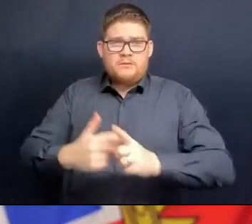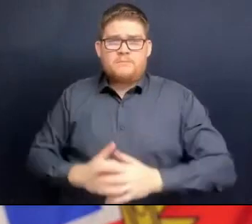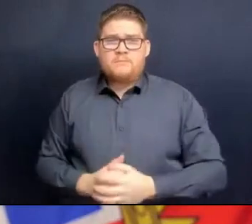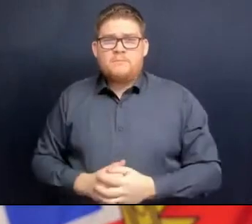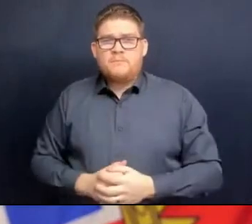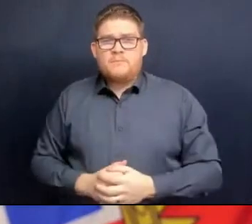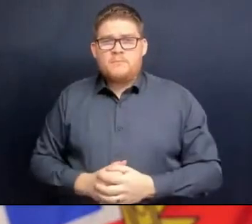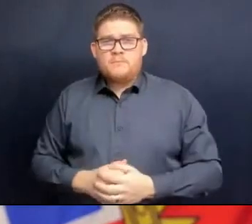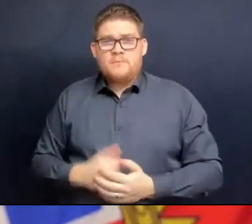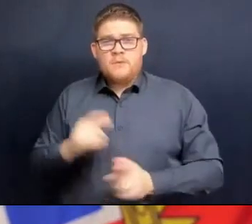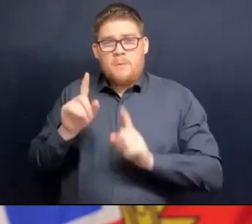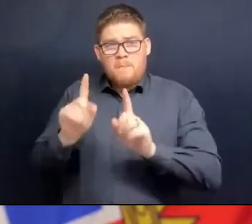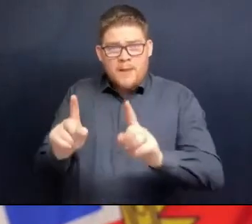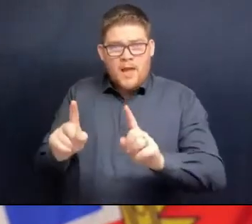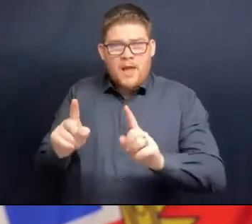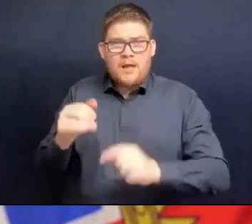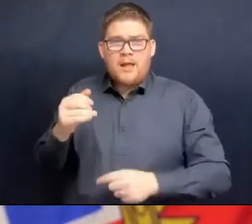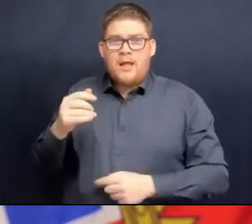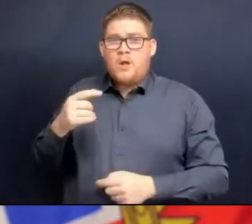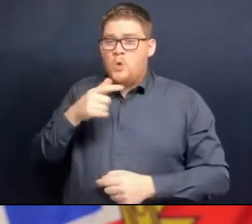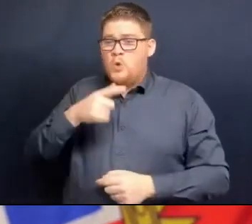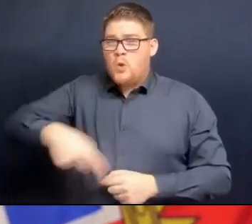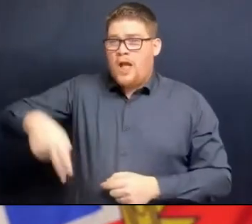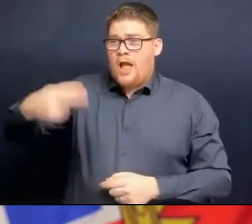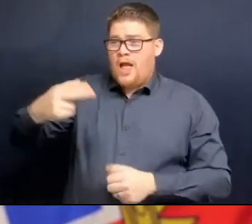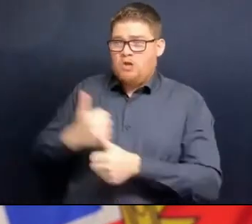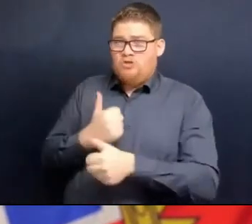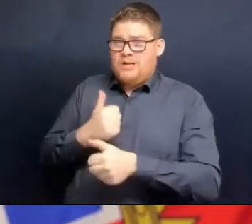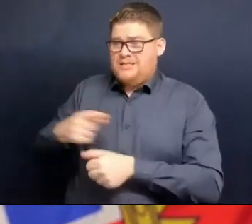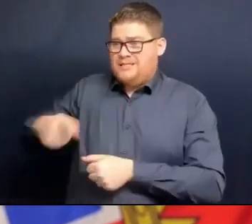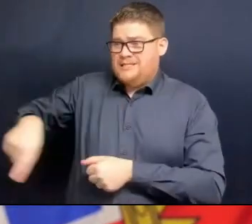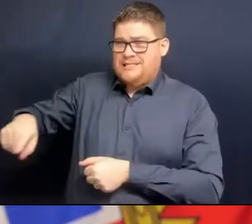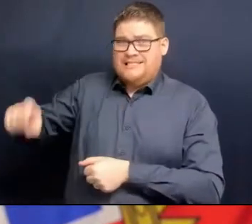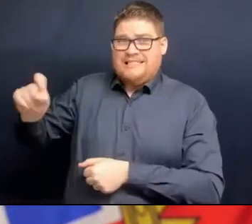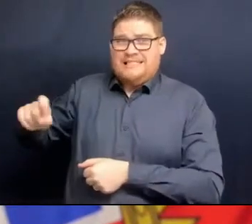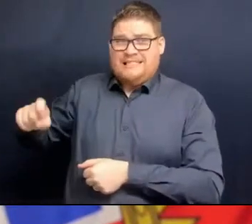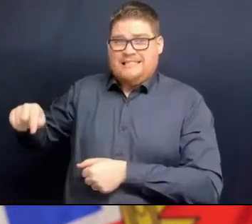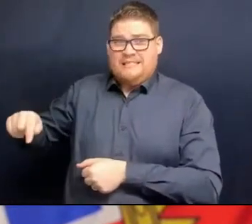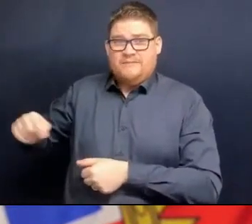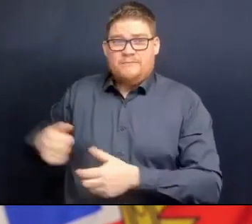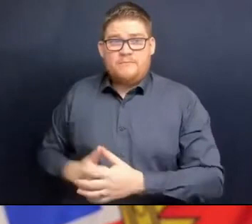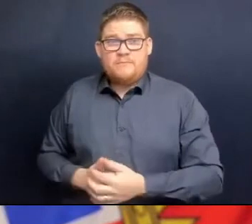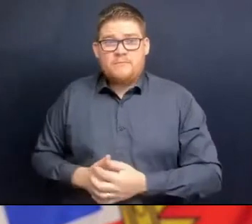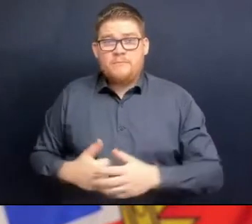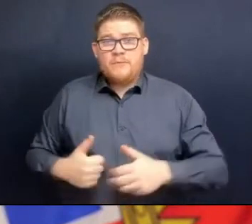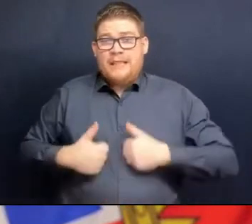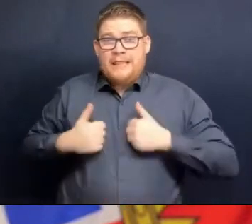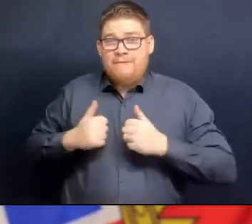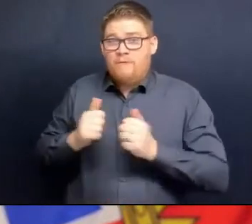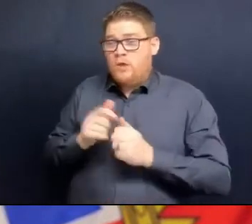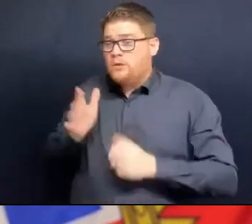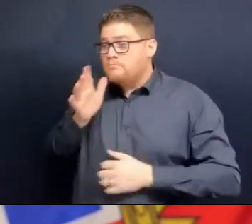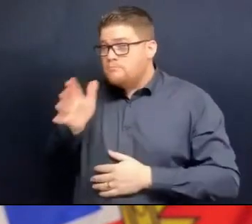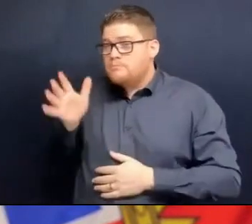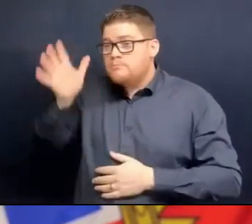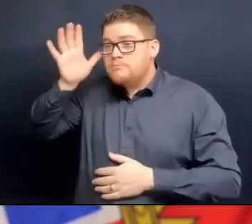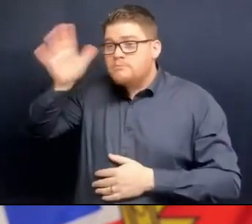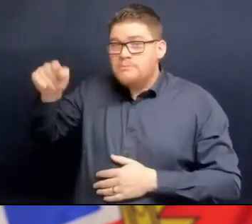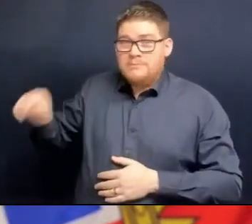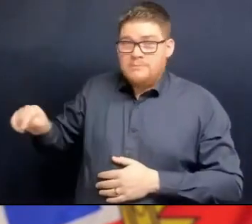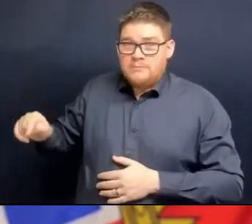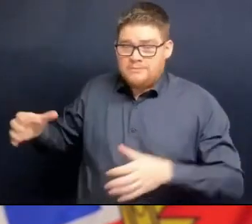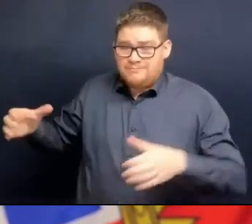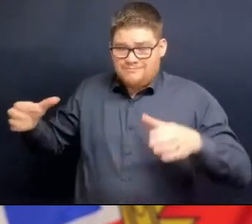a situation where you have others around you who are more at risk, or if you're in a congregate